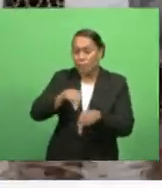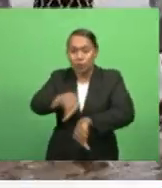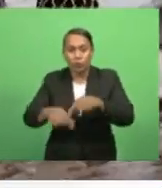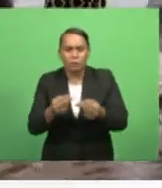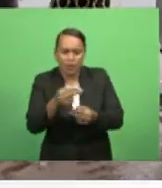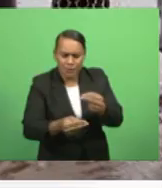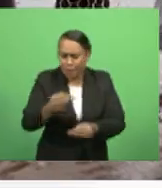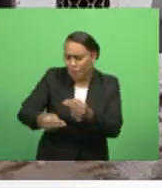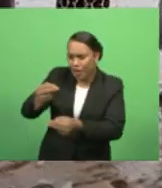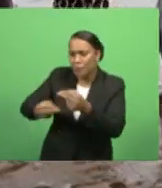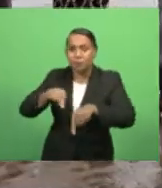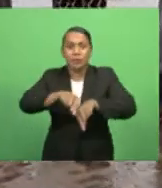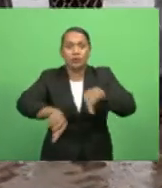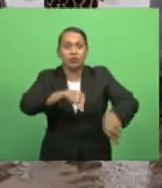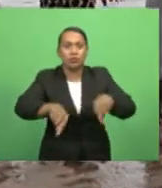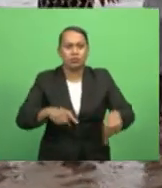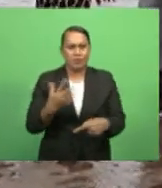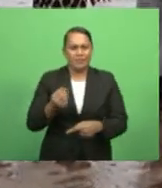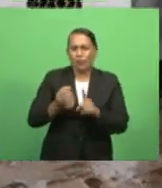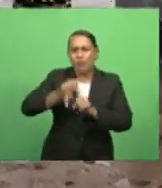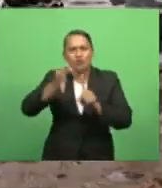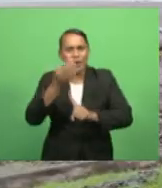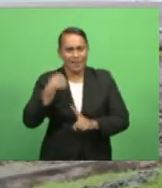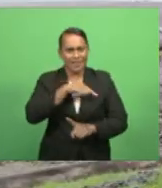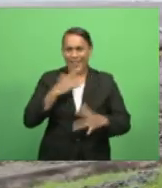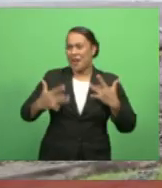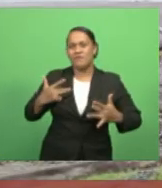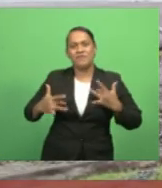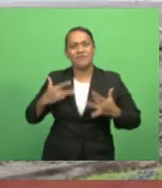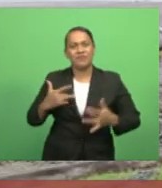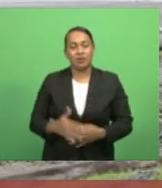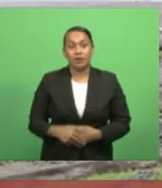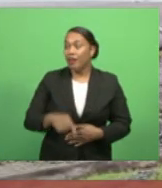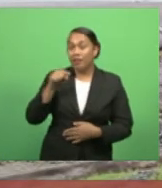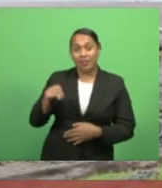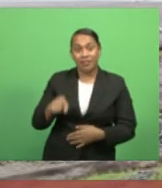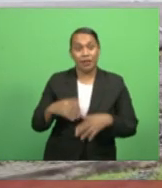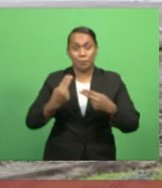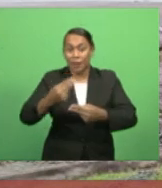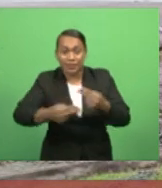greatly enhance their livelihood. This initiative will greatly assist us